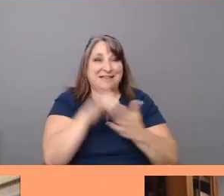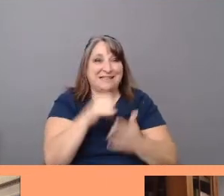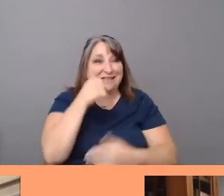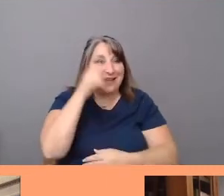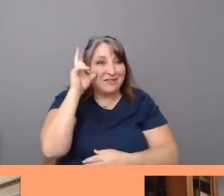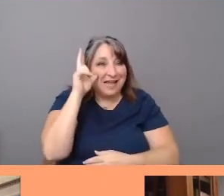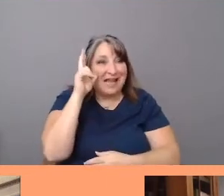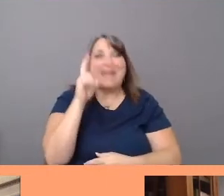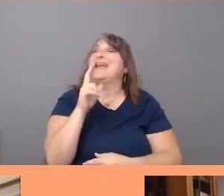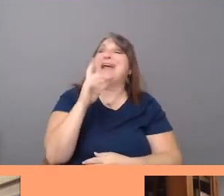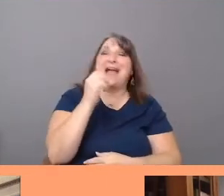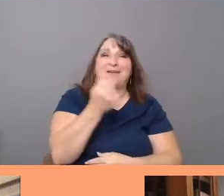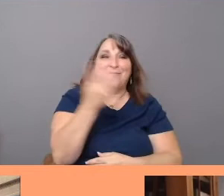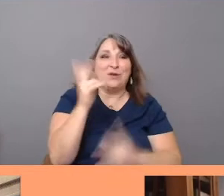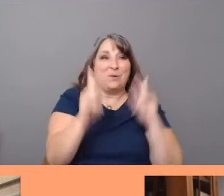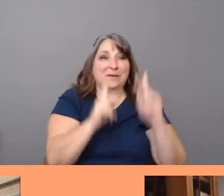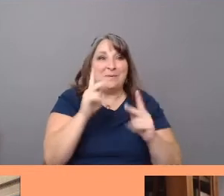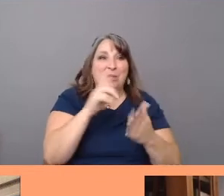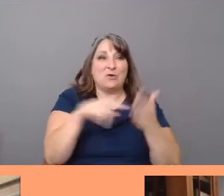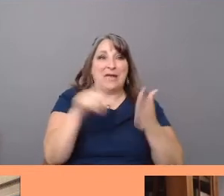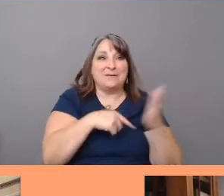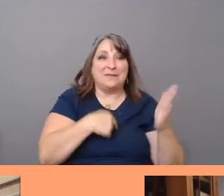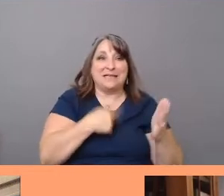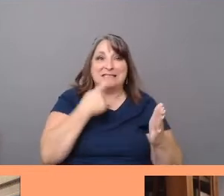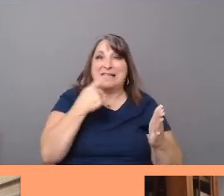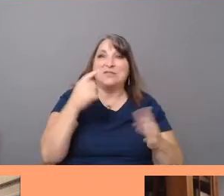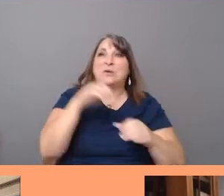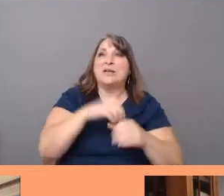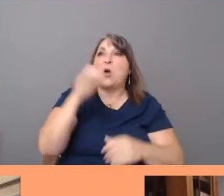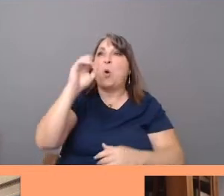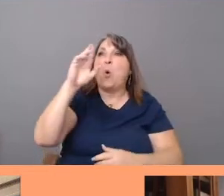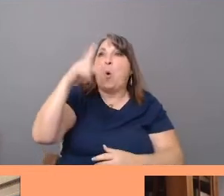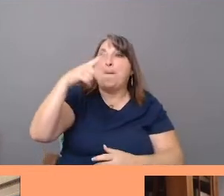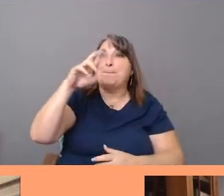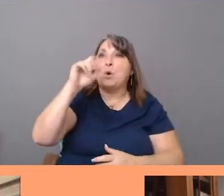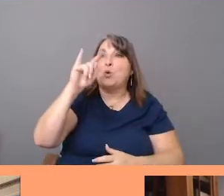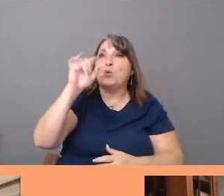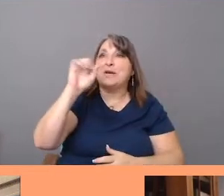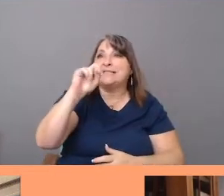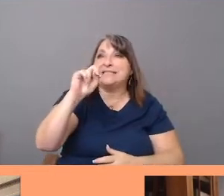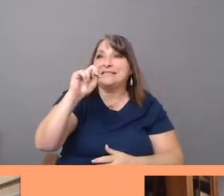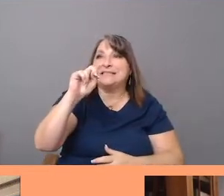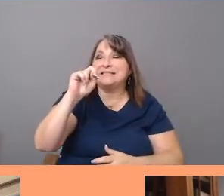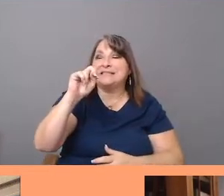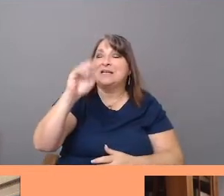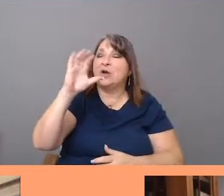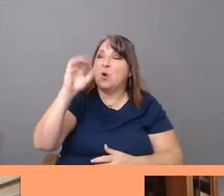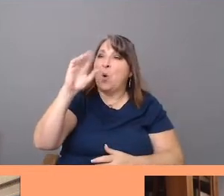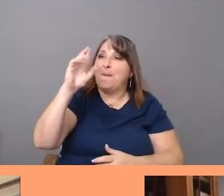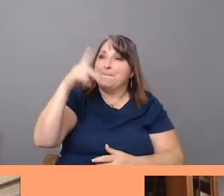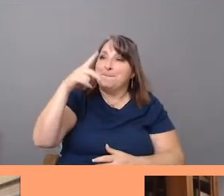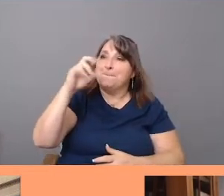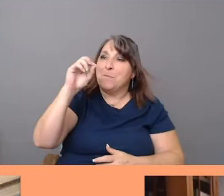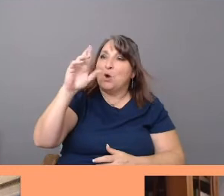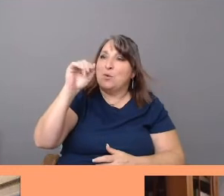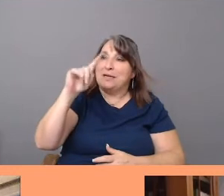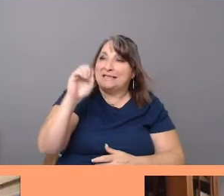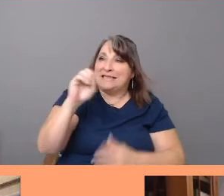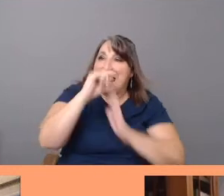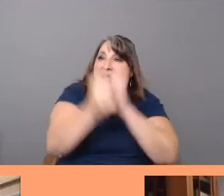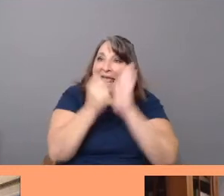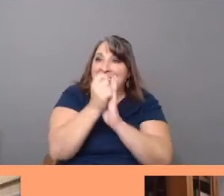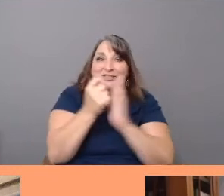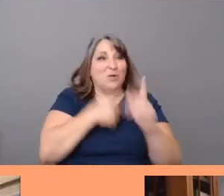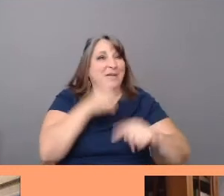Marcia Smith from Firelight corrected me, and she said we're actually in a corporate age of documentaries. And so I think we want to acknowledge that we can't fix these